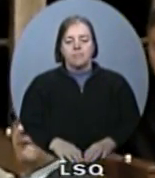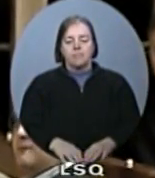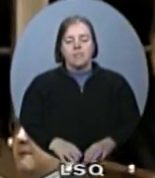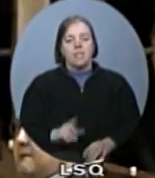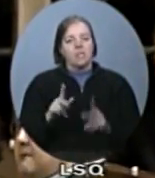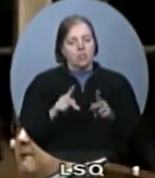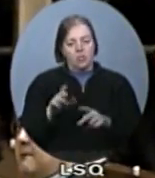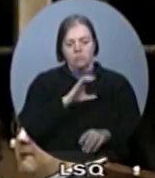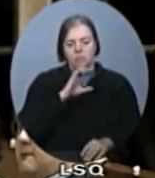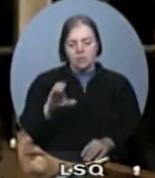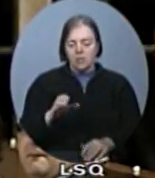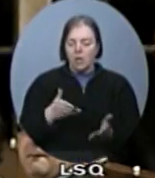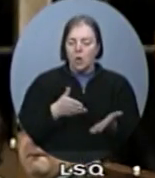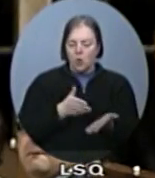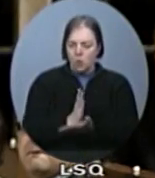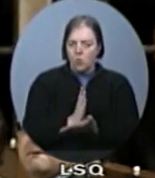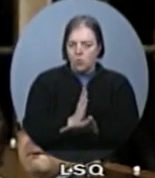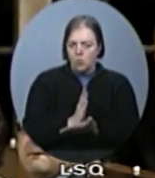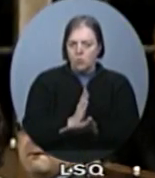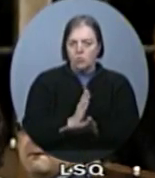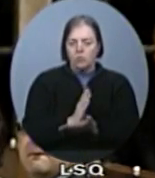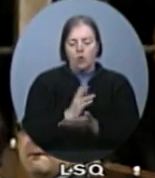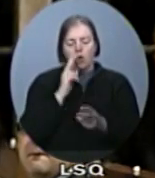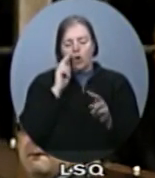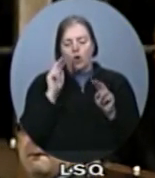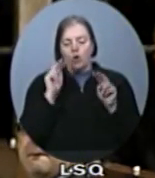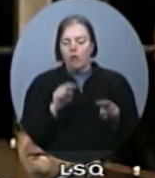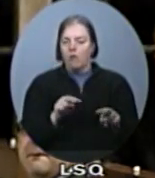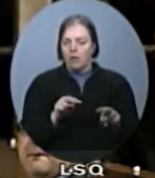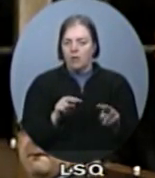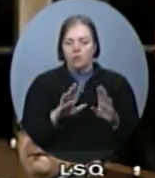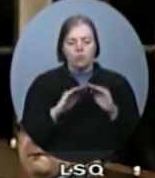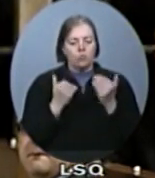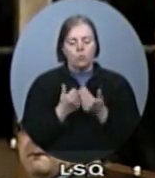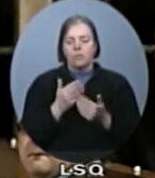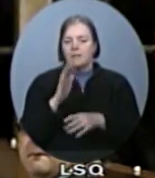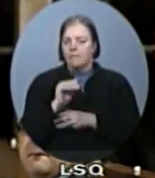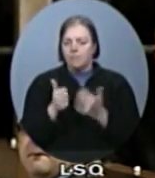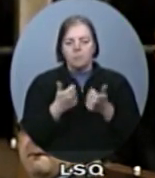Canadians have a right to watch any movie, to take in any kind of cultural event they want without freedom, with